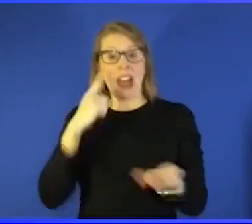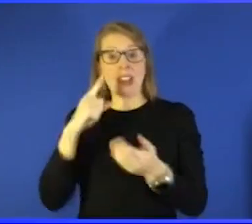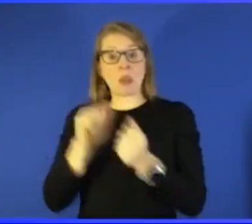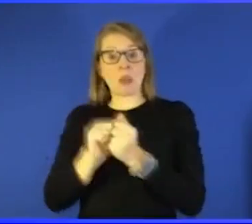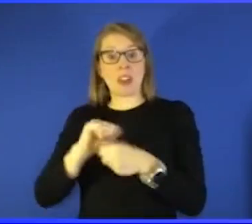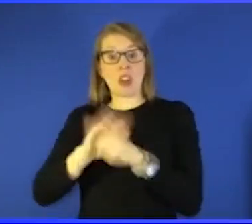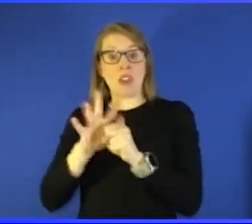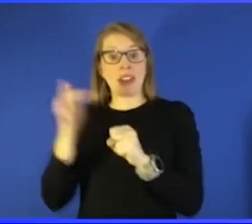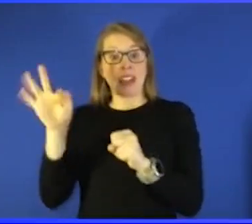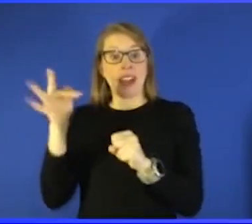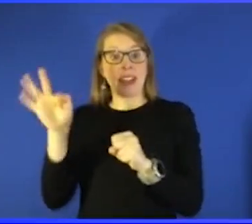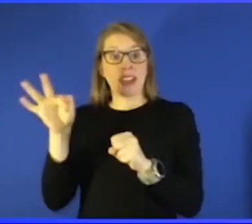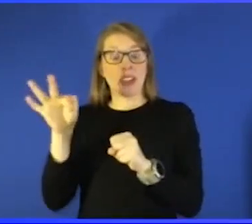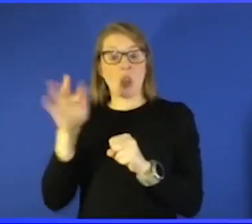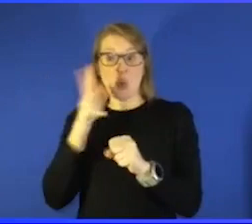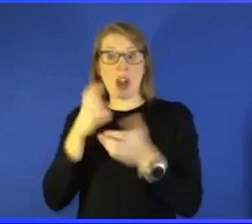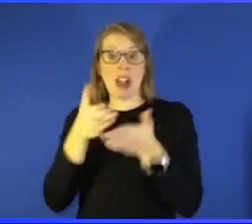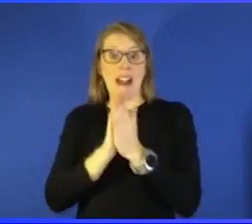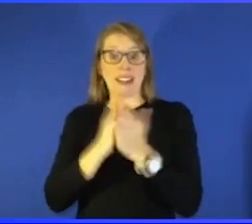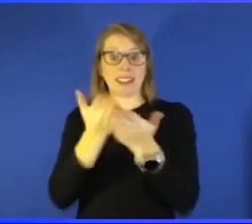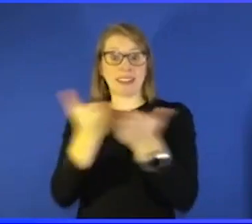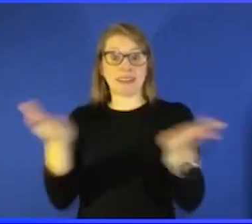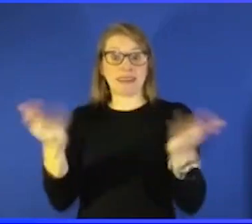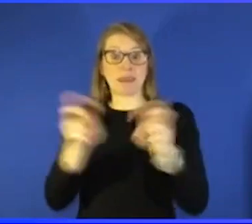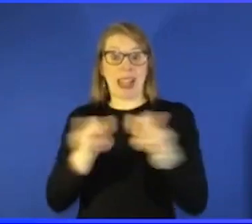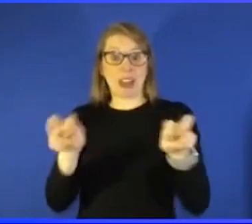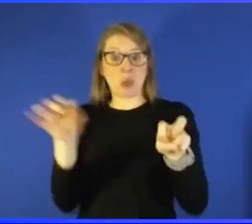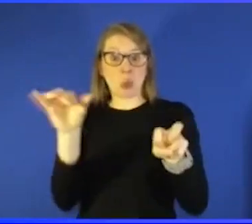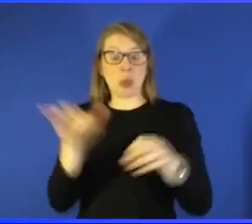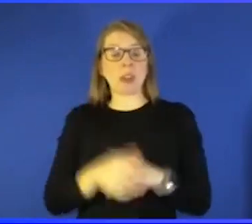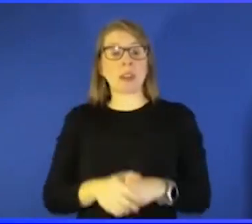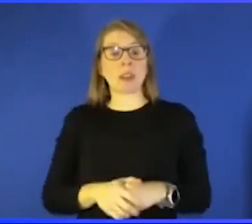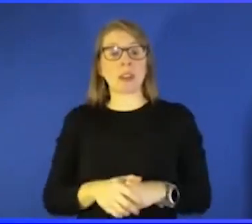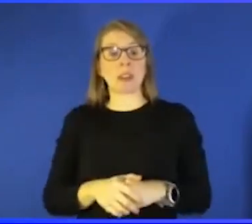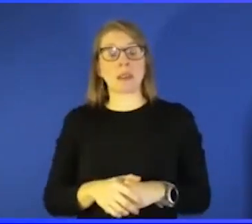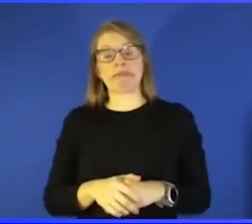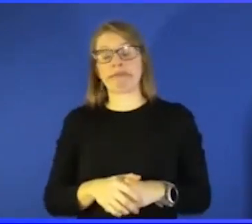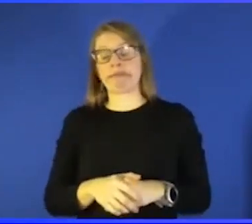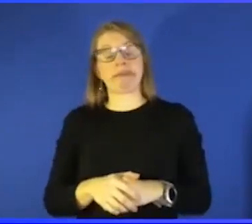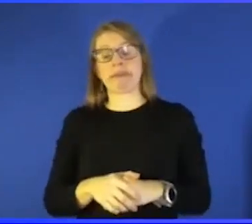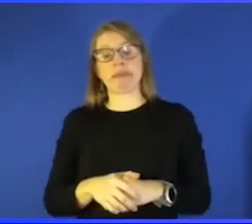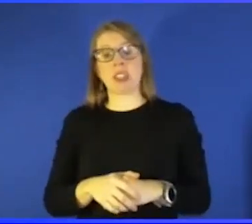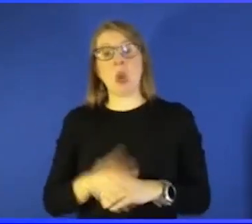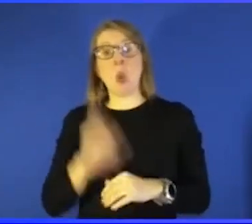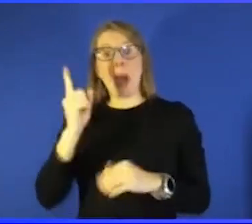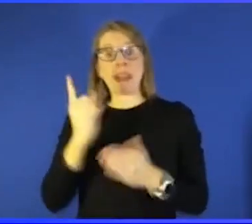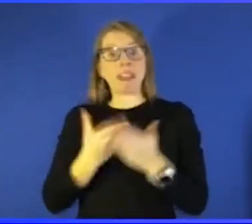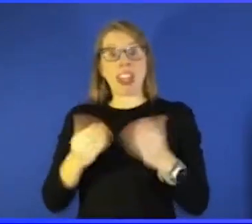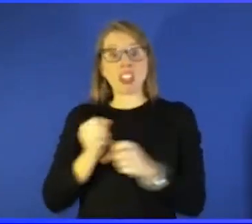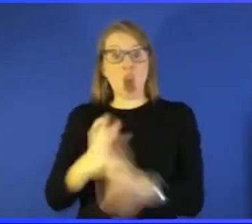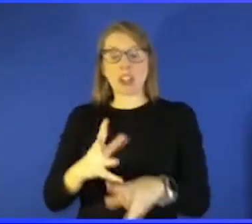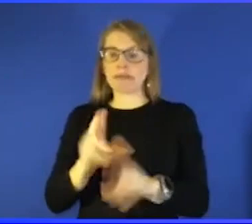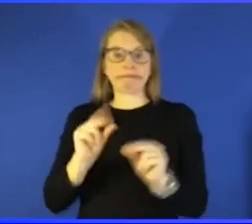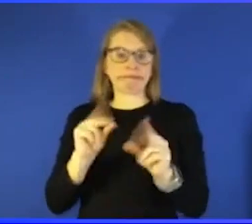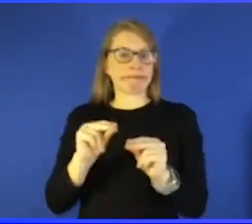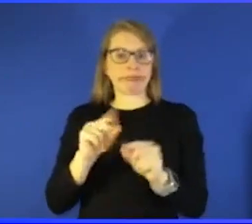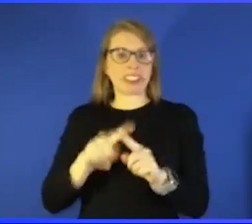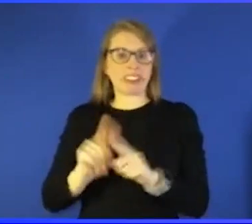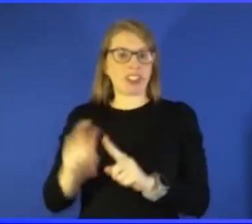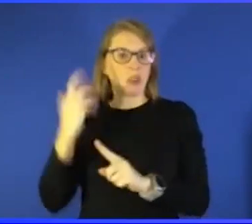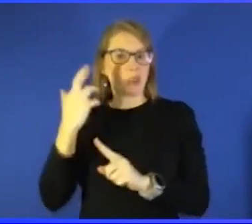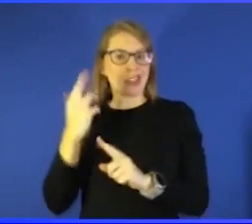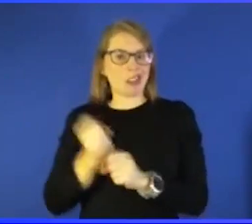get our guests' answers, it is always multifactorial. It's not just one thing. But what we have seen, and it has been